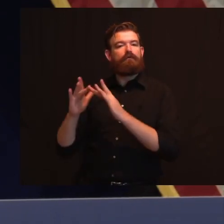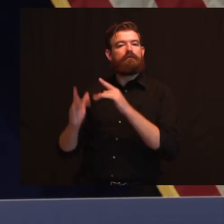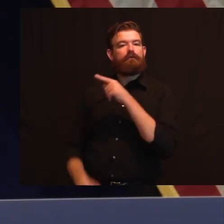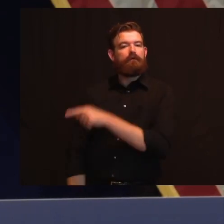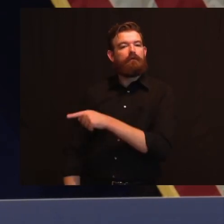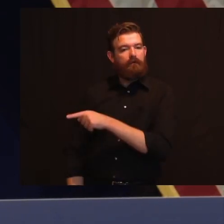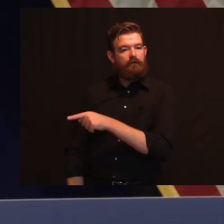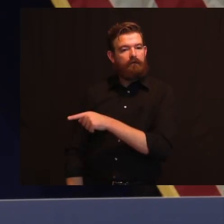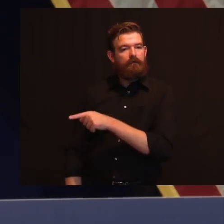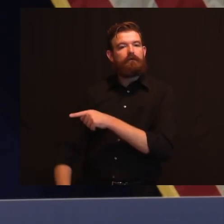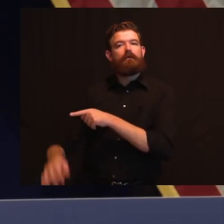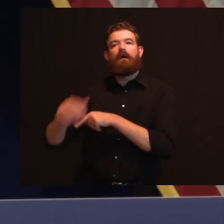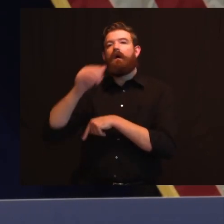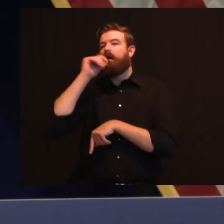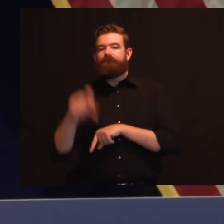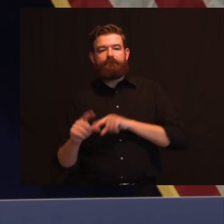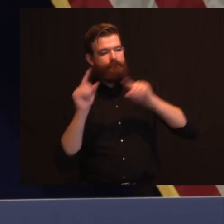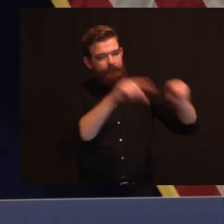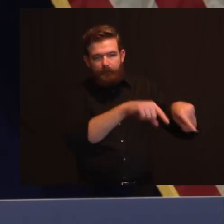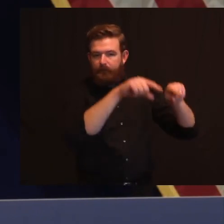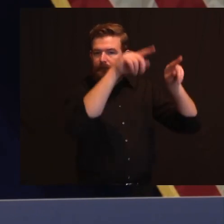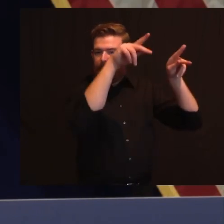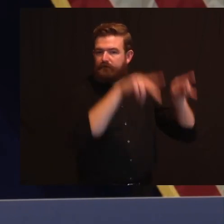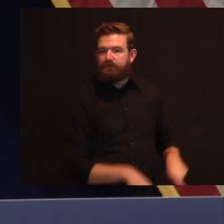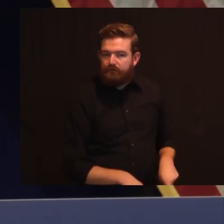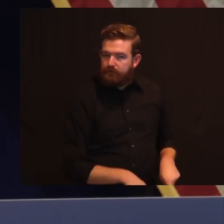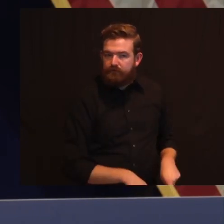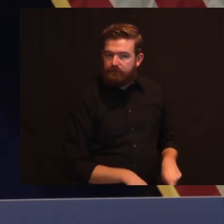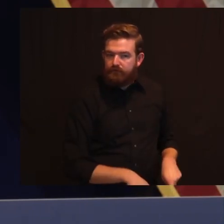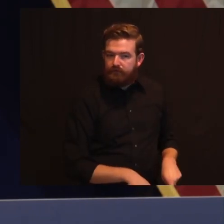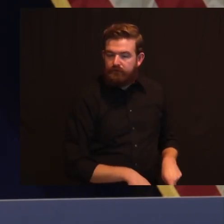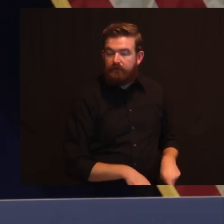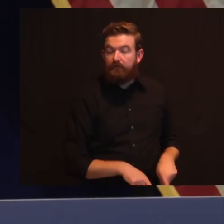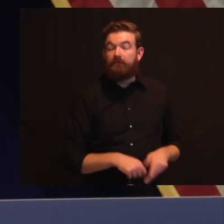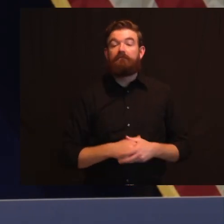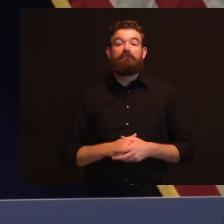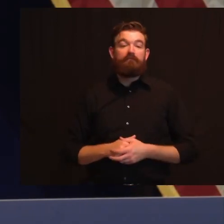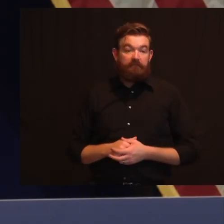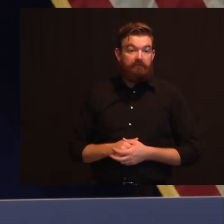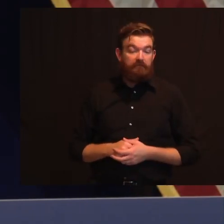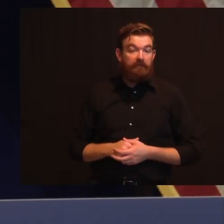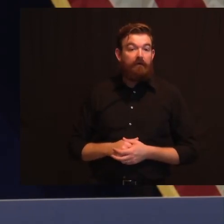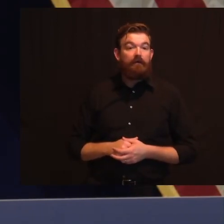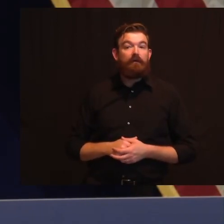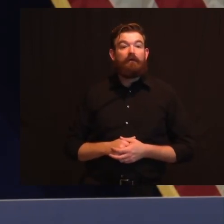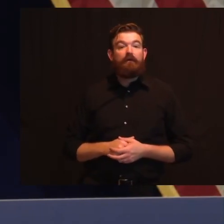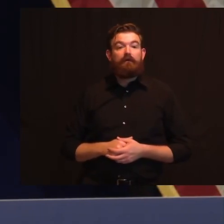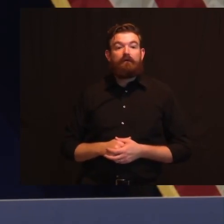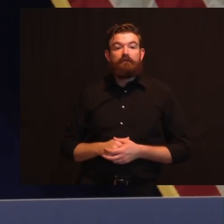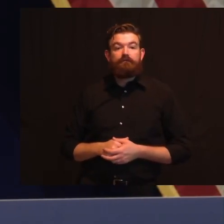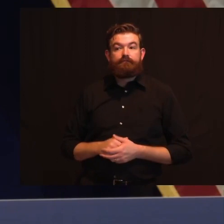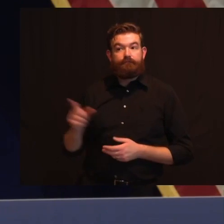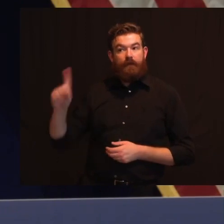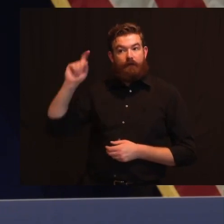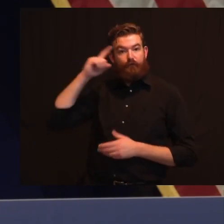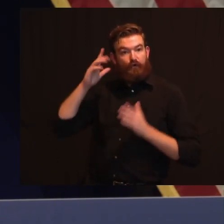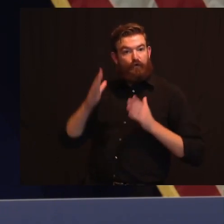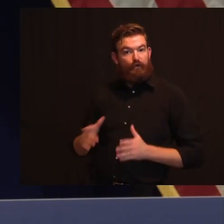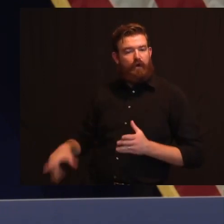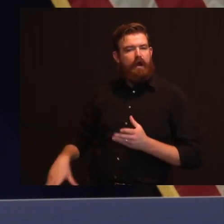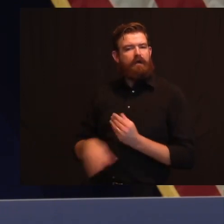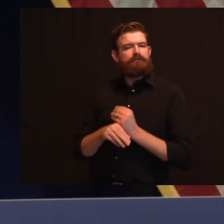person. And yesterday, the governor signed a bill that will add even more transactions online. This new law extends